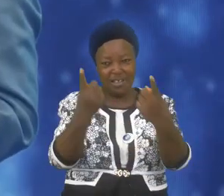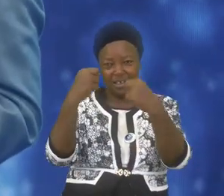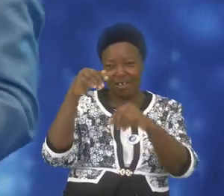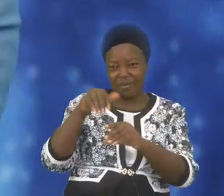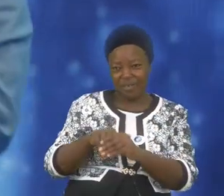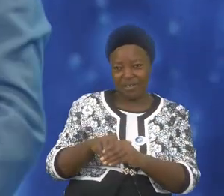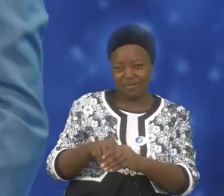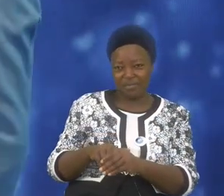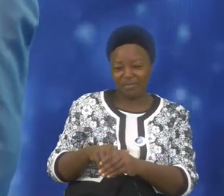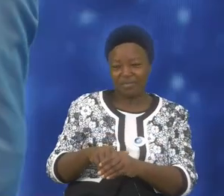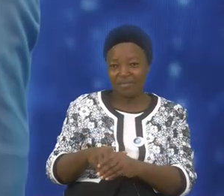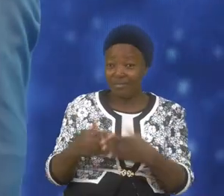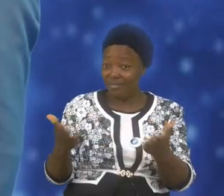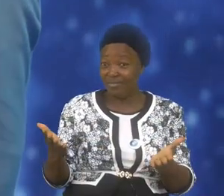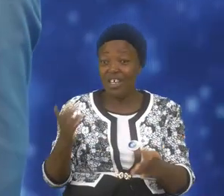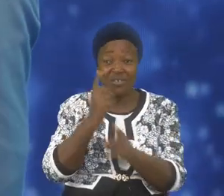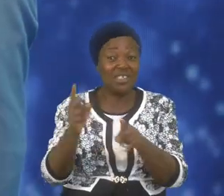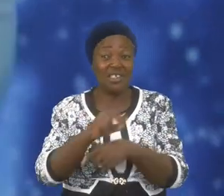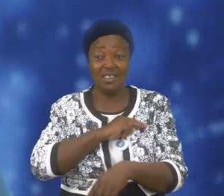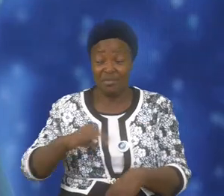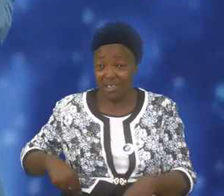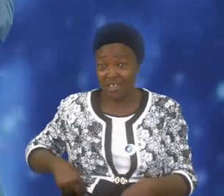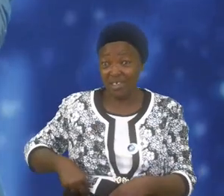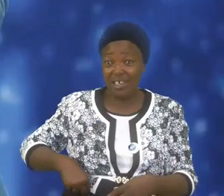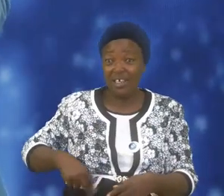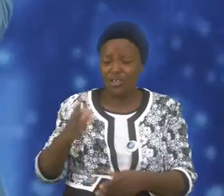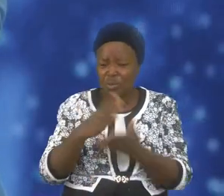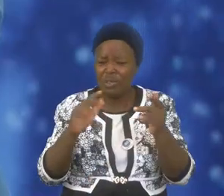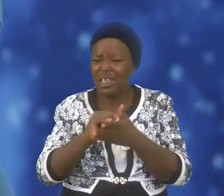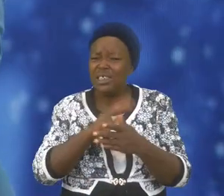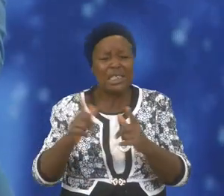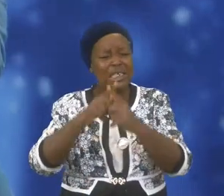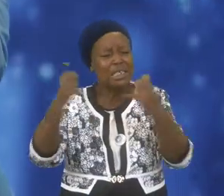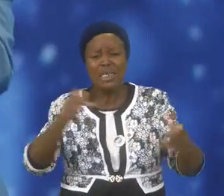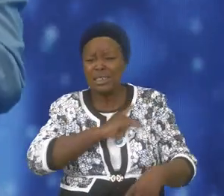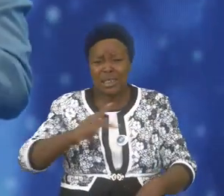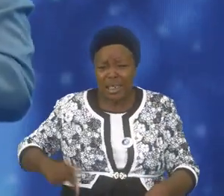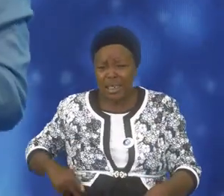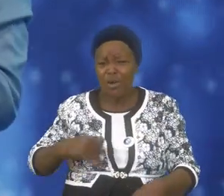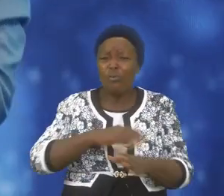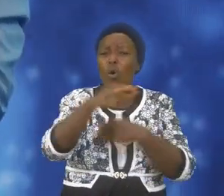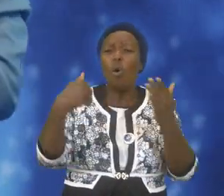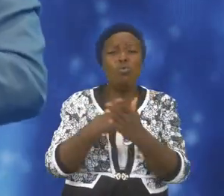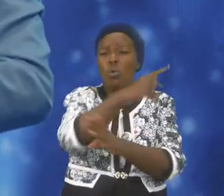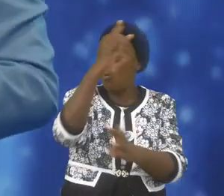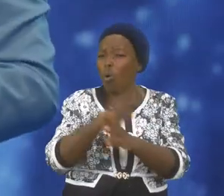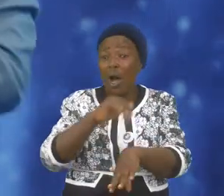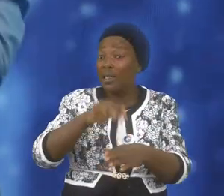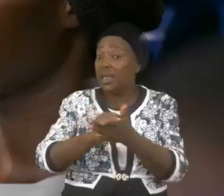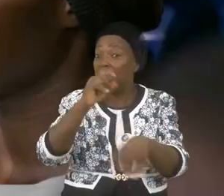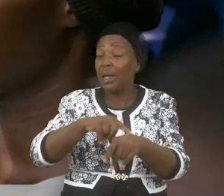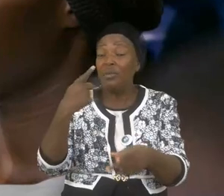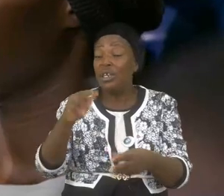emperor of the whole world at that time, the number one in the world at that